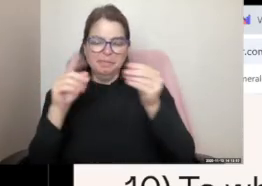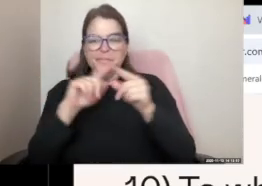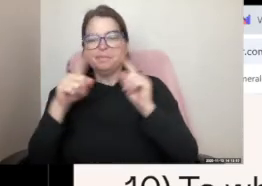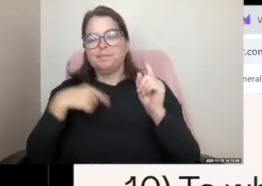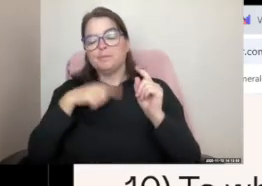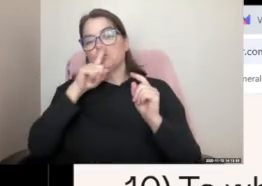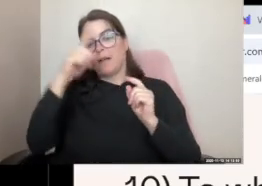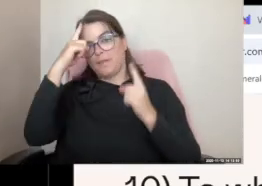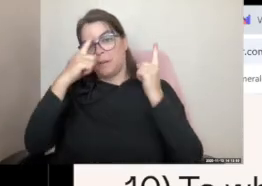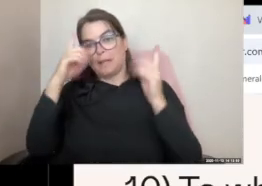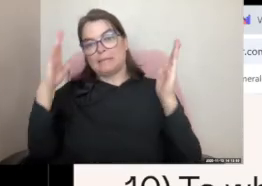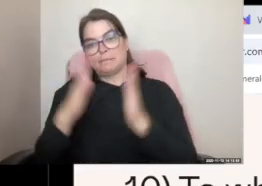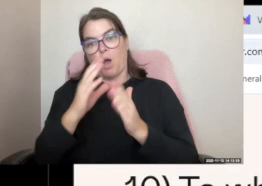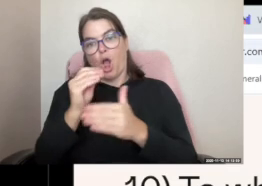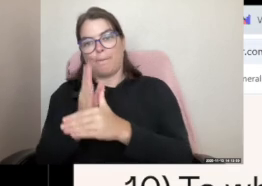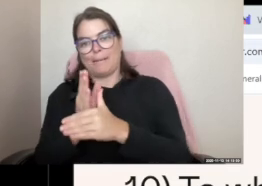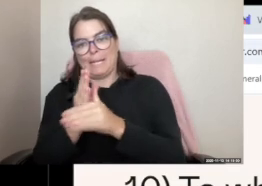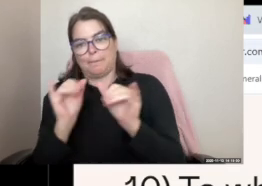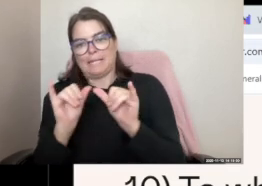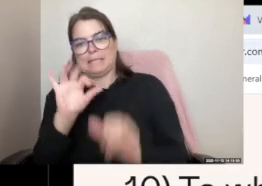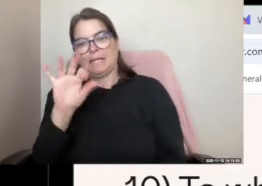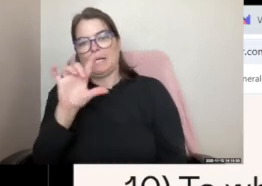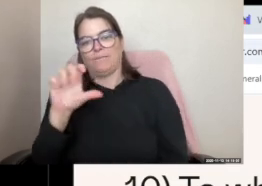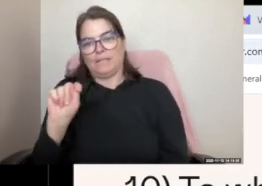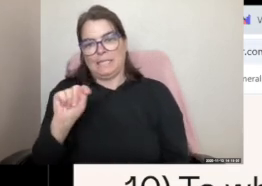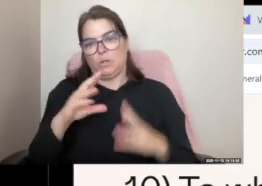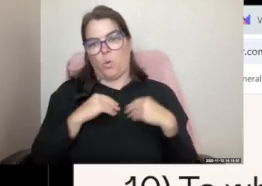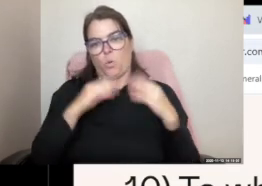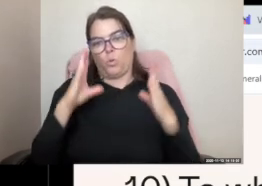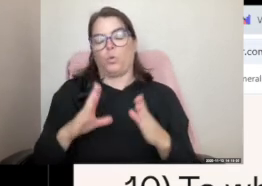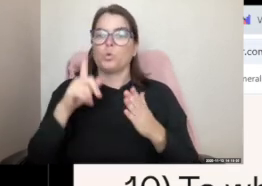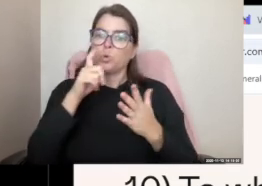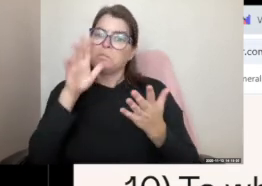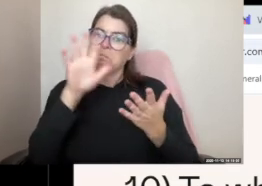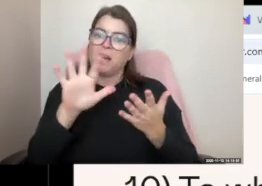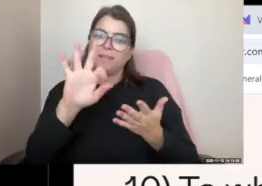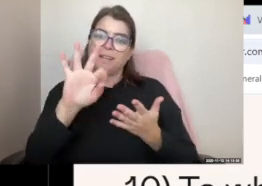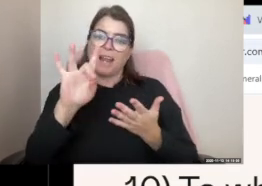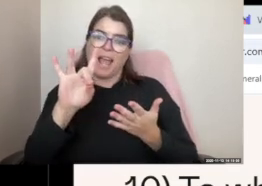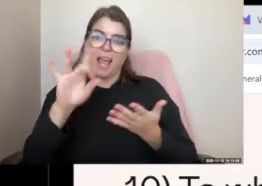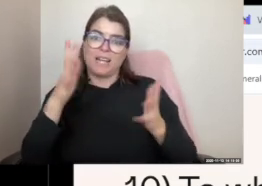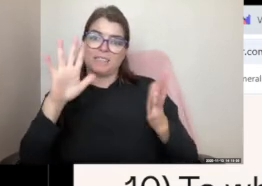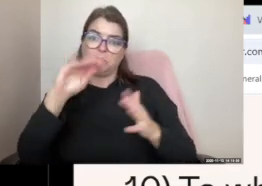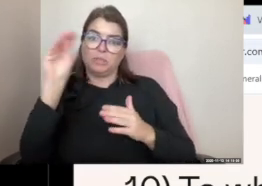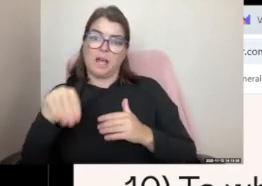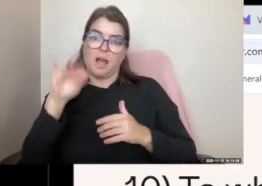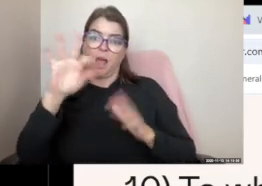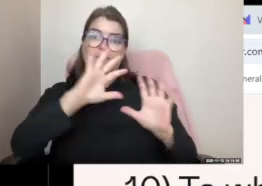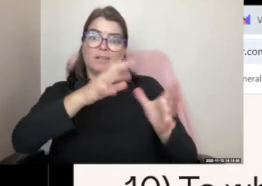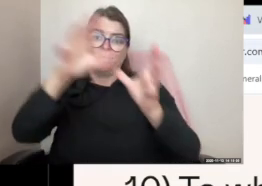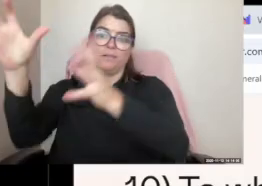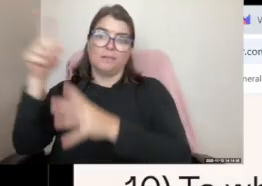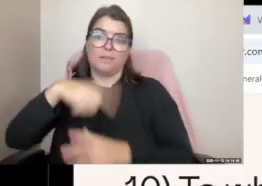there's always room for more. And I think I may be looking at it from a different perspective than that have spoken